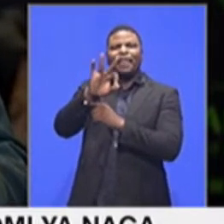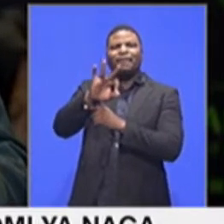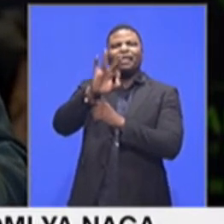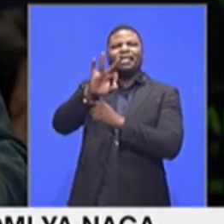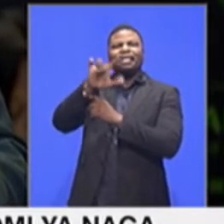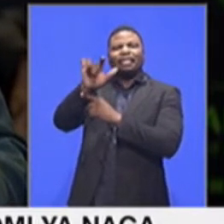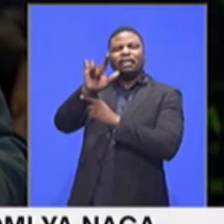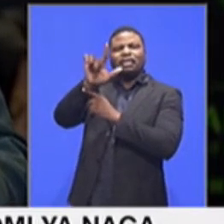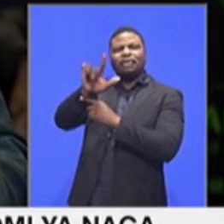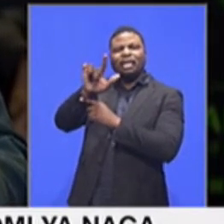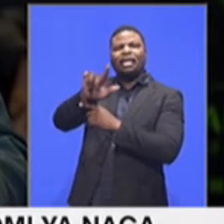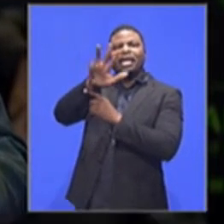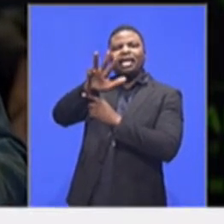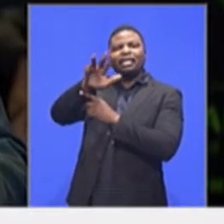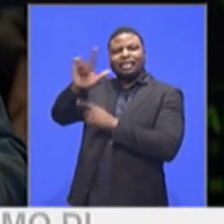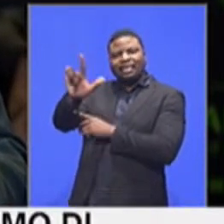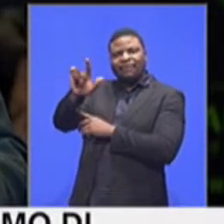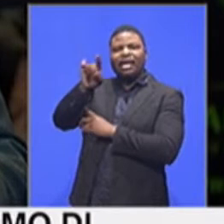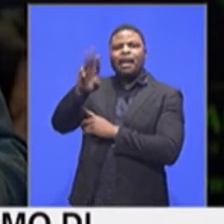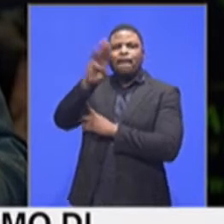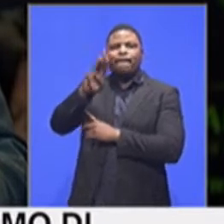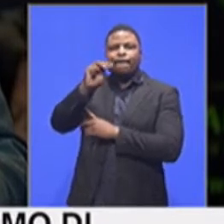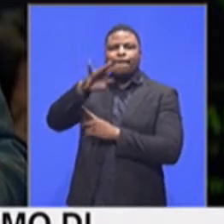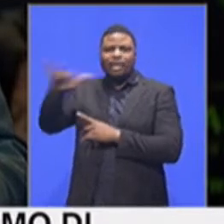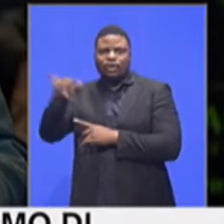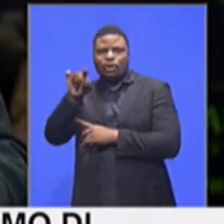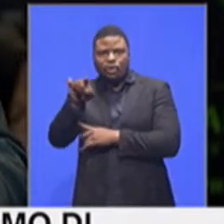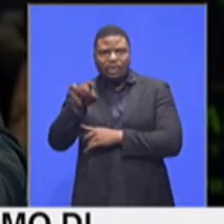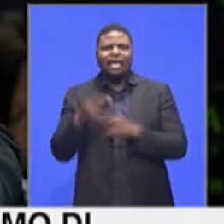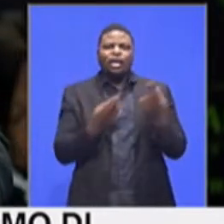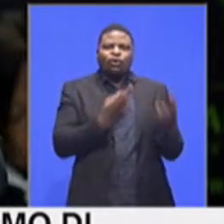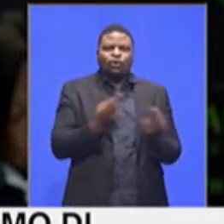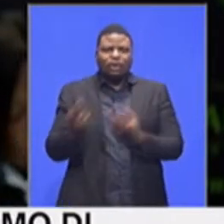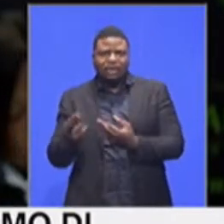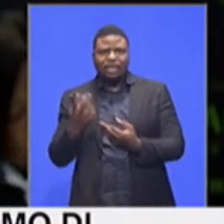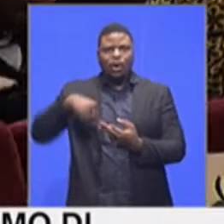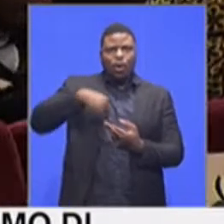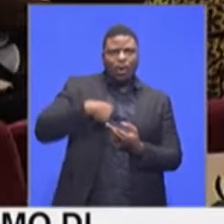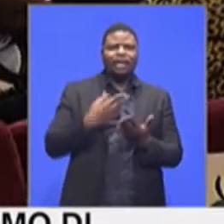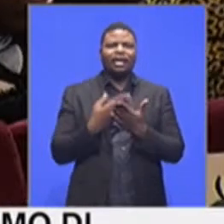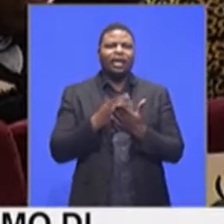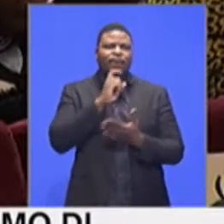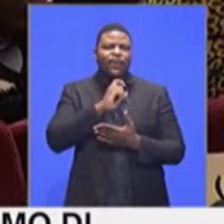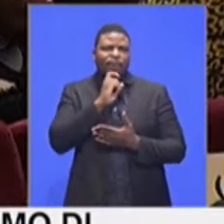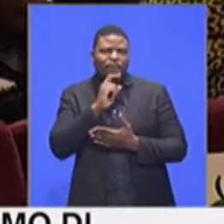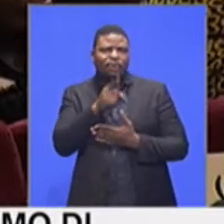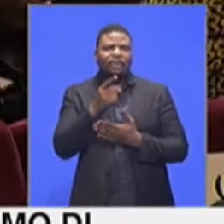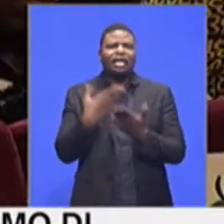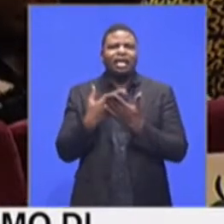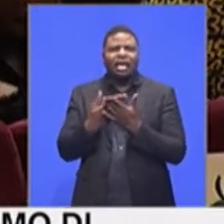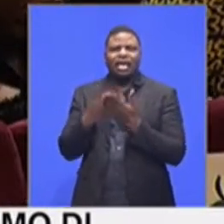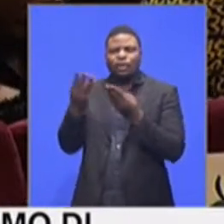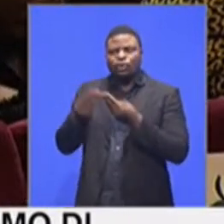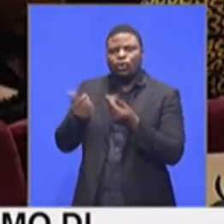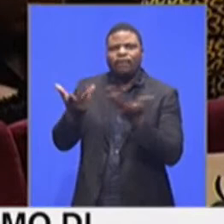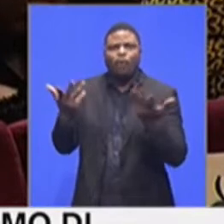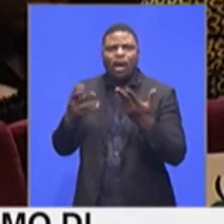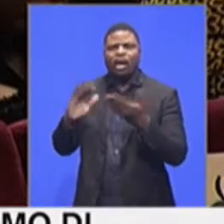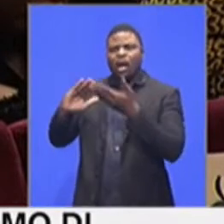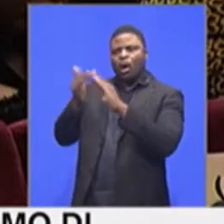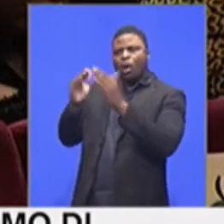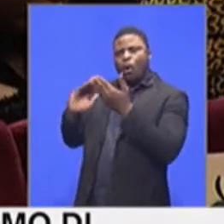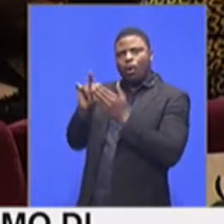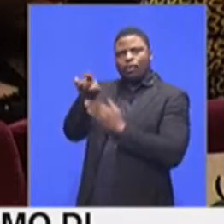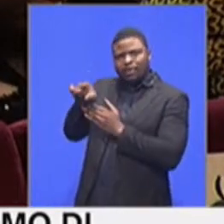2025-26. These are resources that could otherwise be used to address pressing social needs or to invest in our